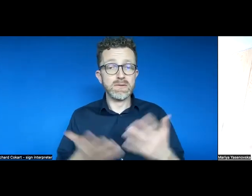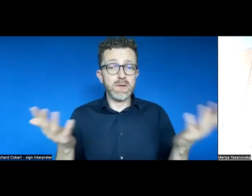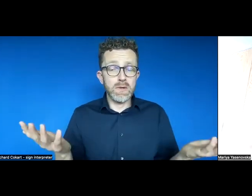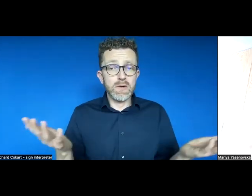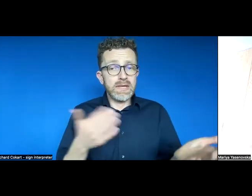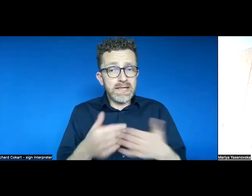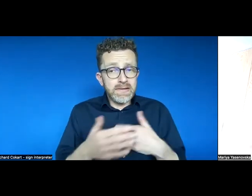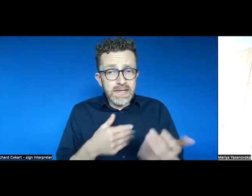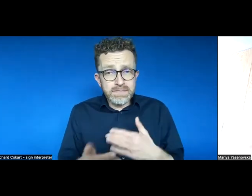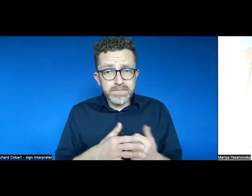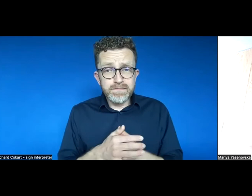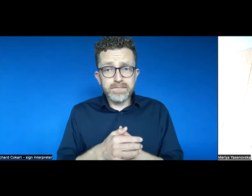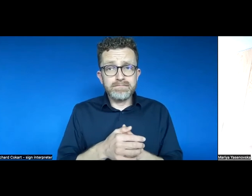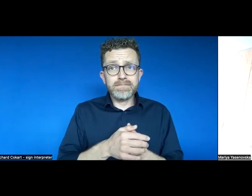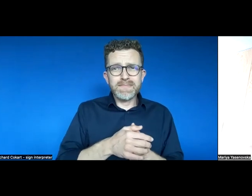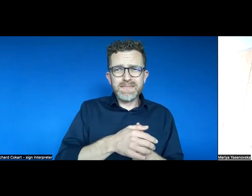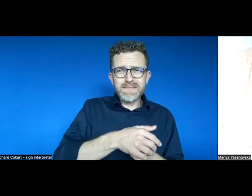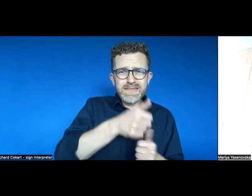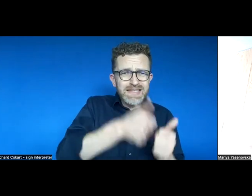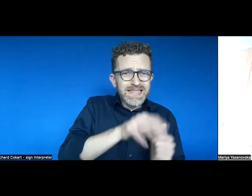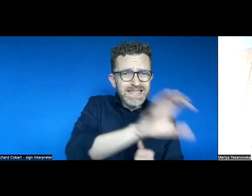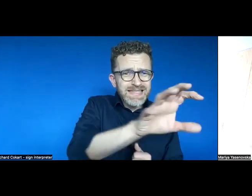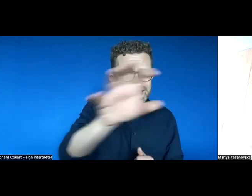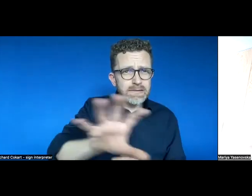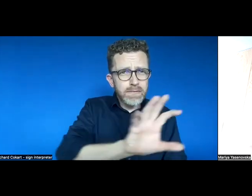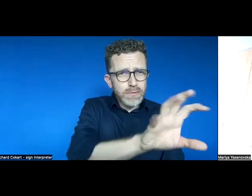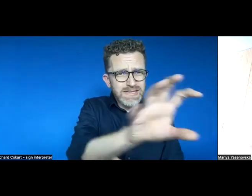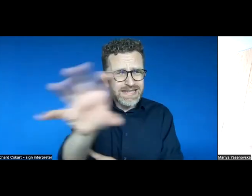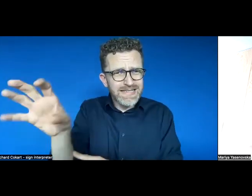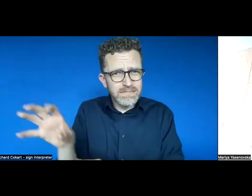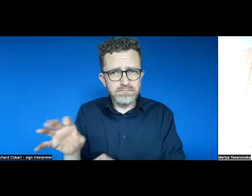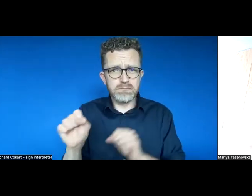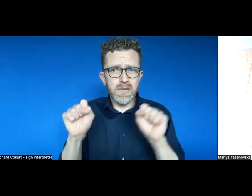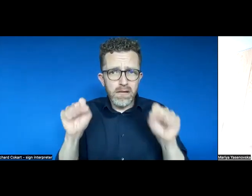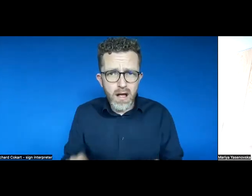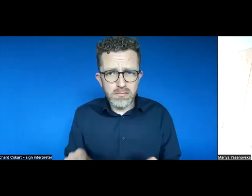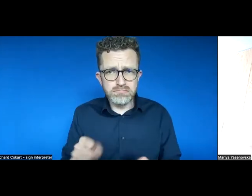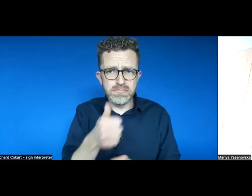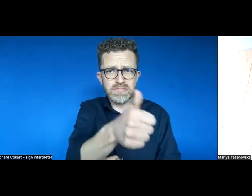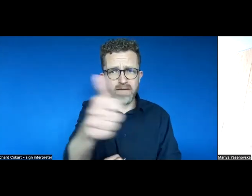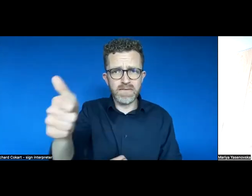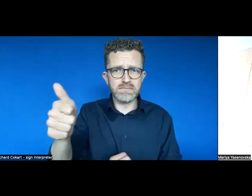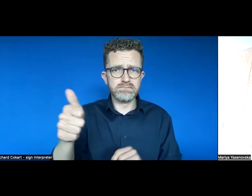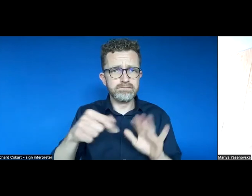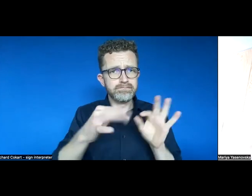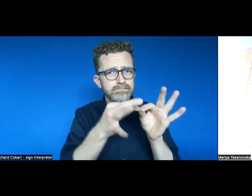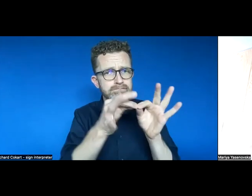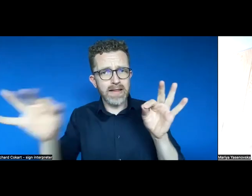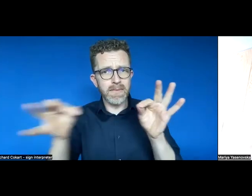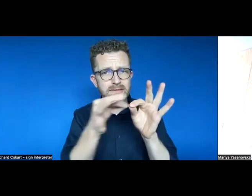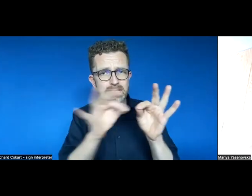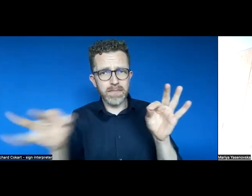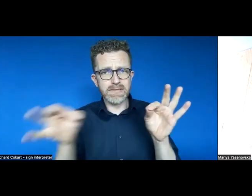Ukrainian state in this sphere. And other very important things is to